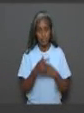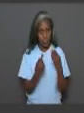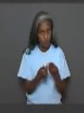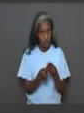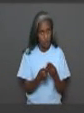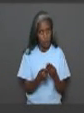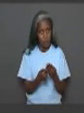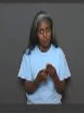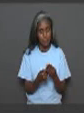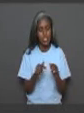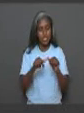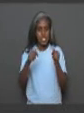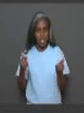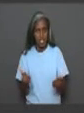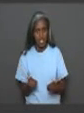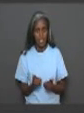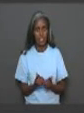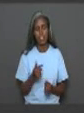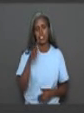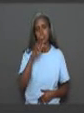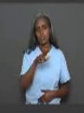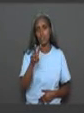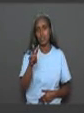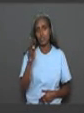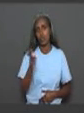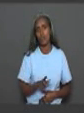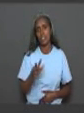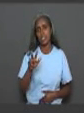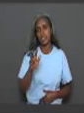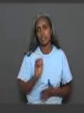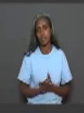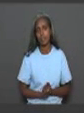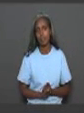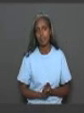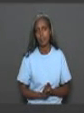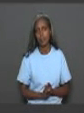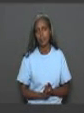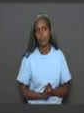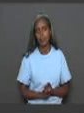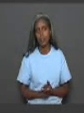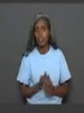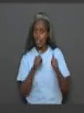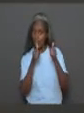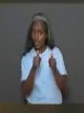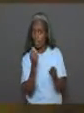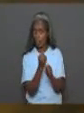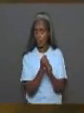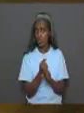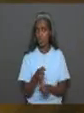Therefore, the area is 32 over 3. Great work,